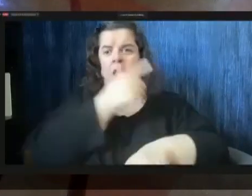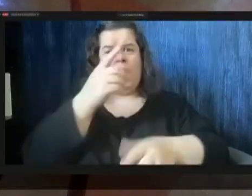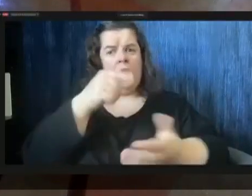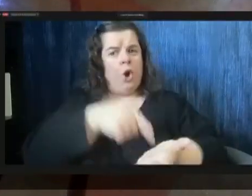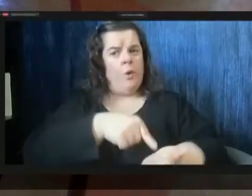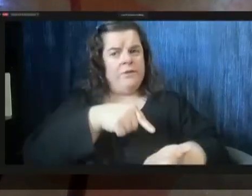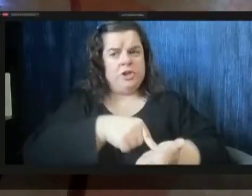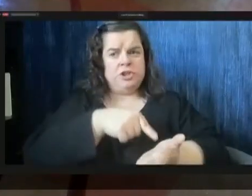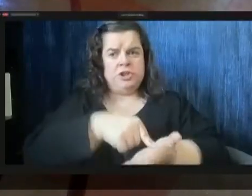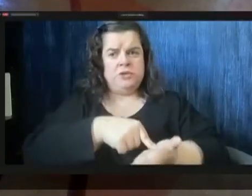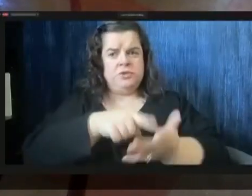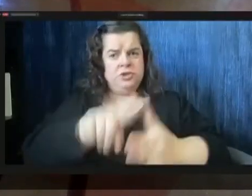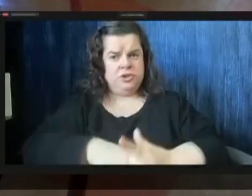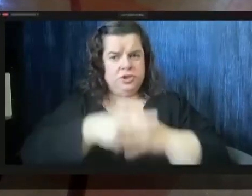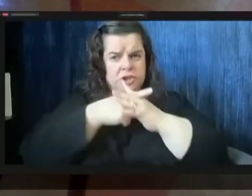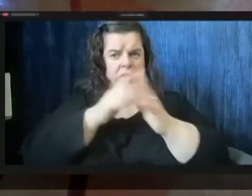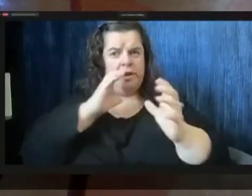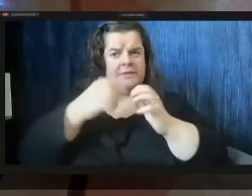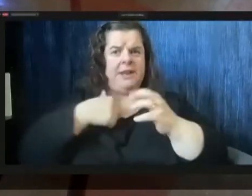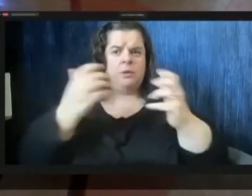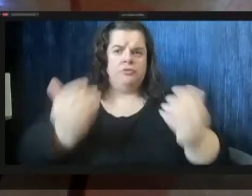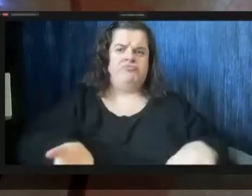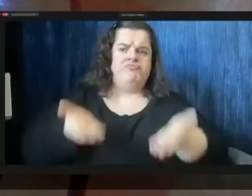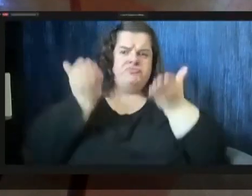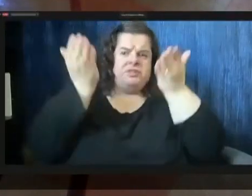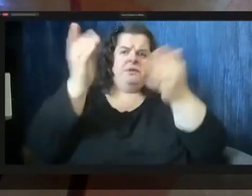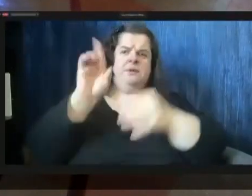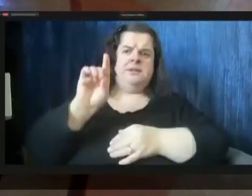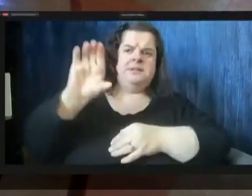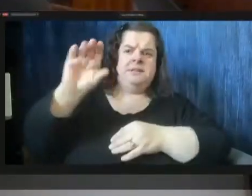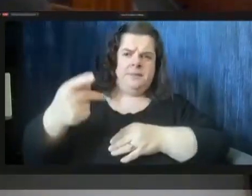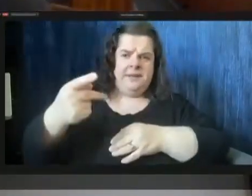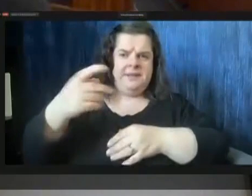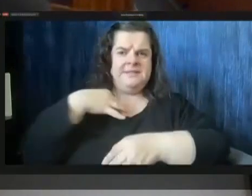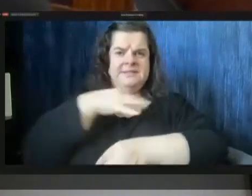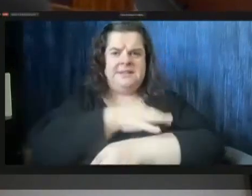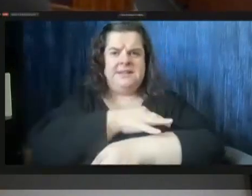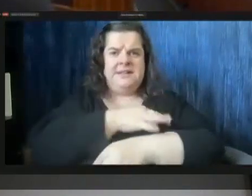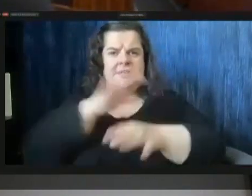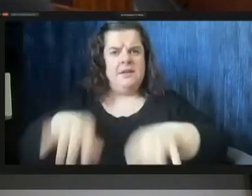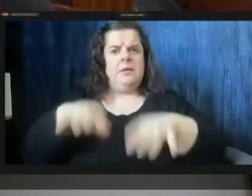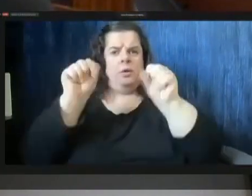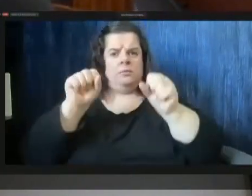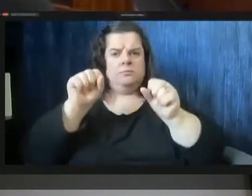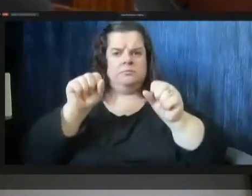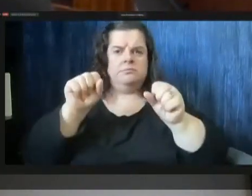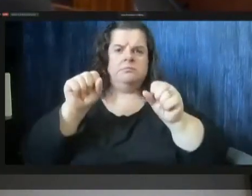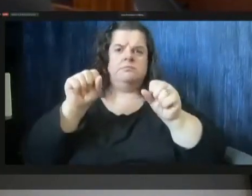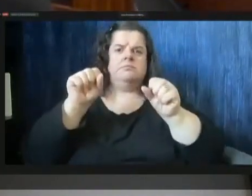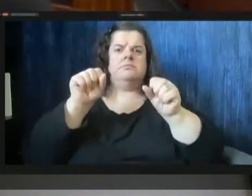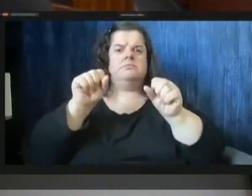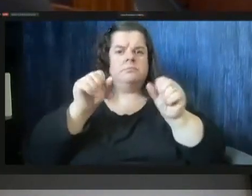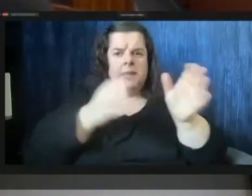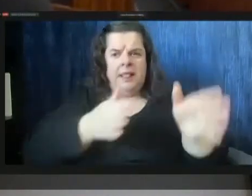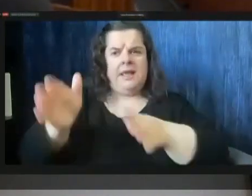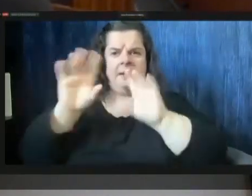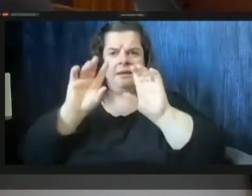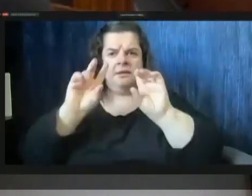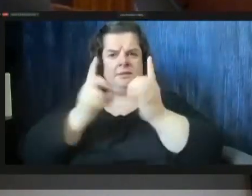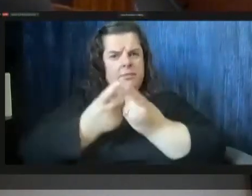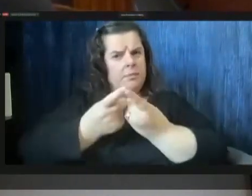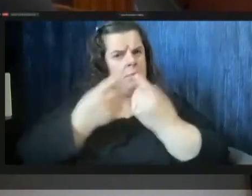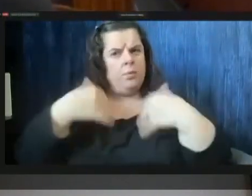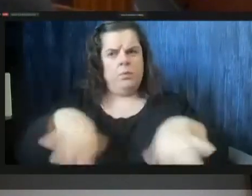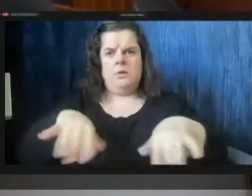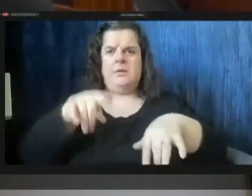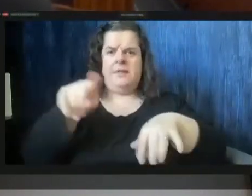conversation. I just want to also lift up the DCP staff that's been holding this program up in the planning department. I would hold them up too. They've been doing